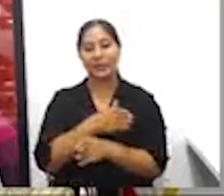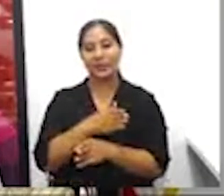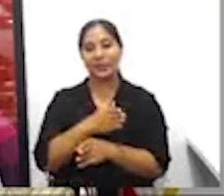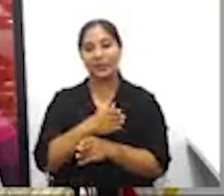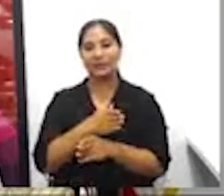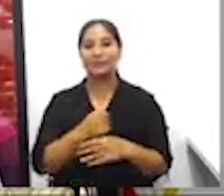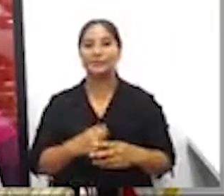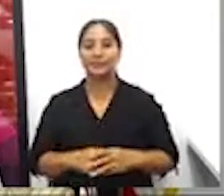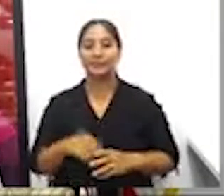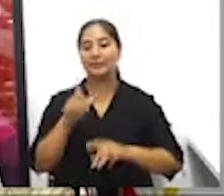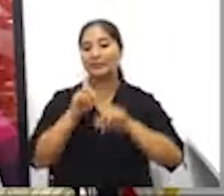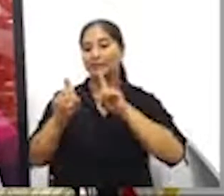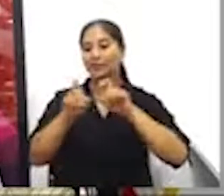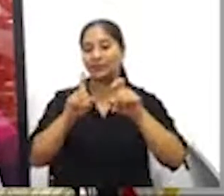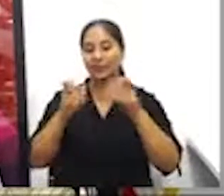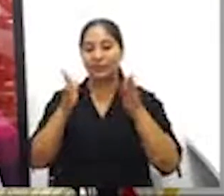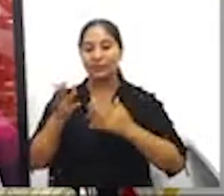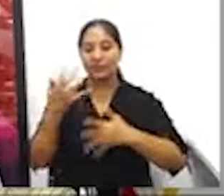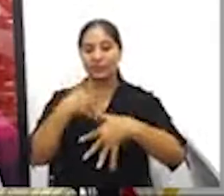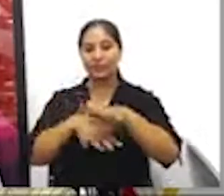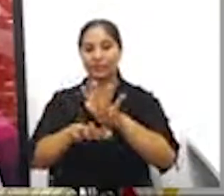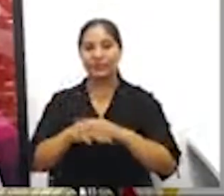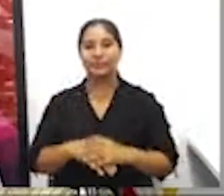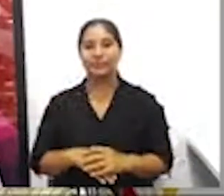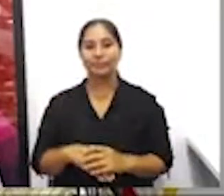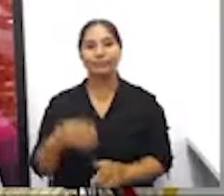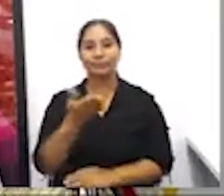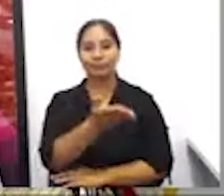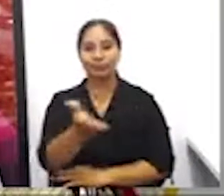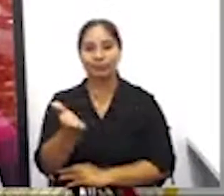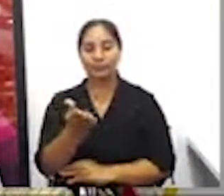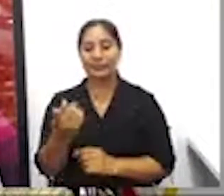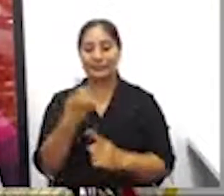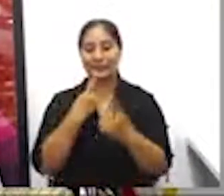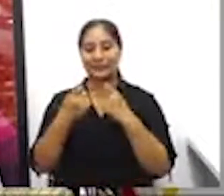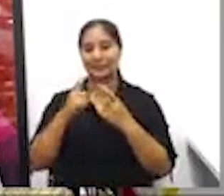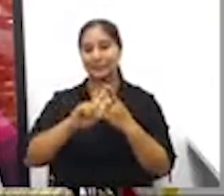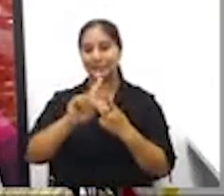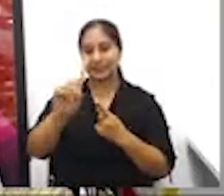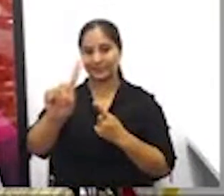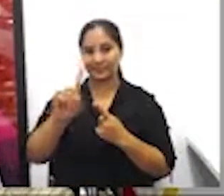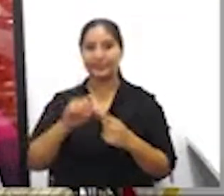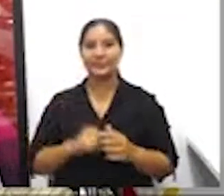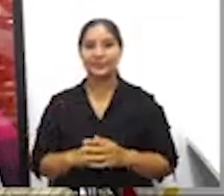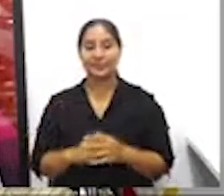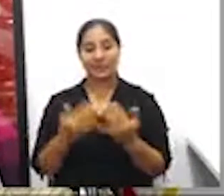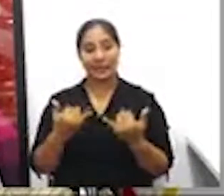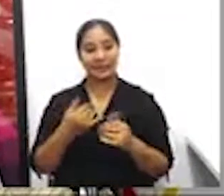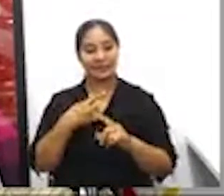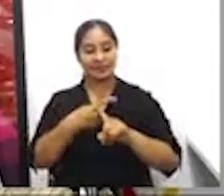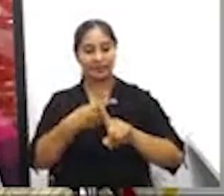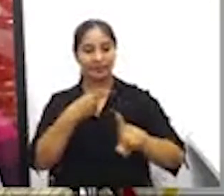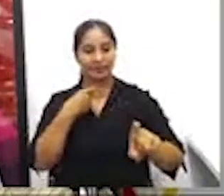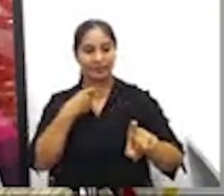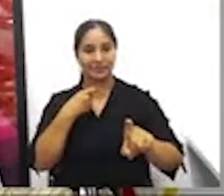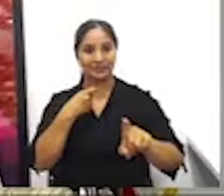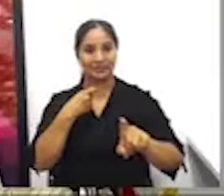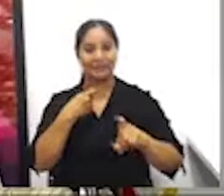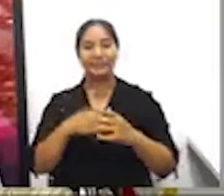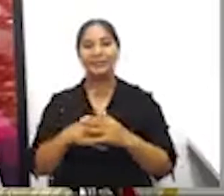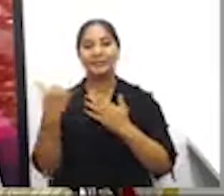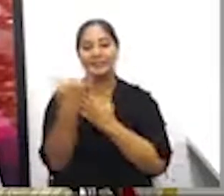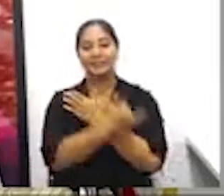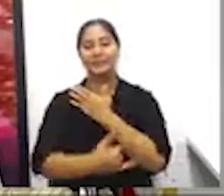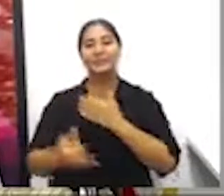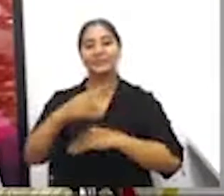first question. Now, so the first question is from Diane Gabuni from the Philippines. No, she's not here